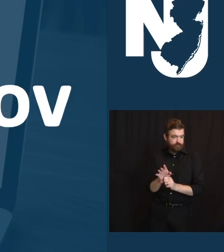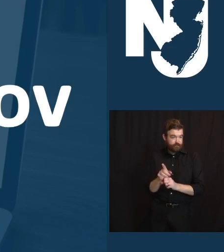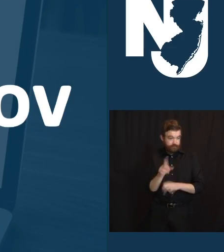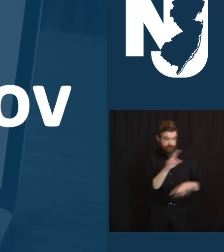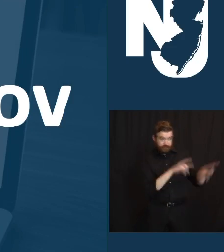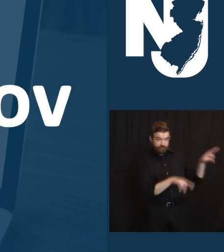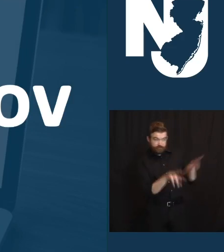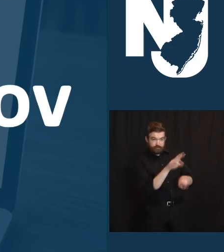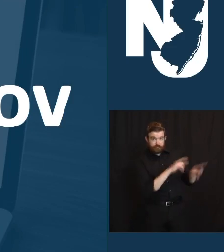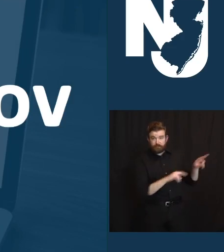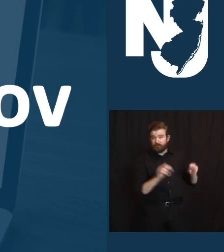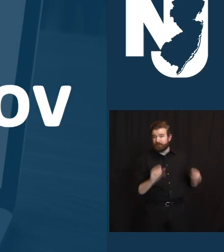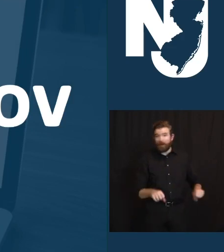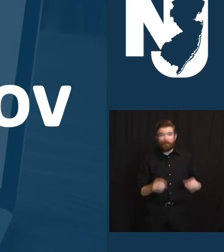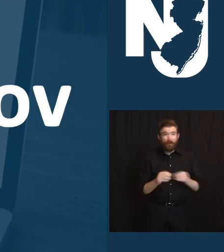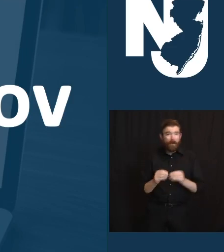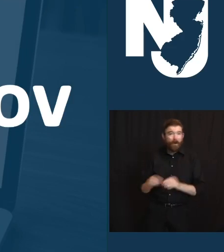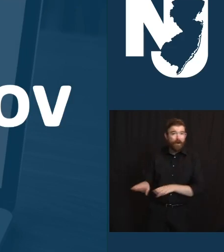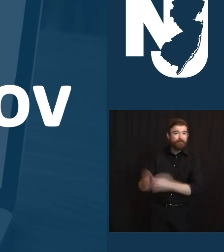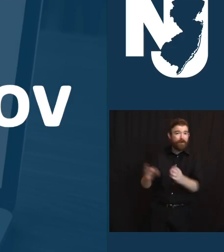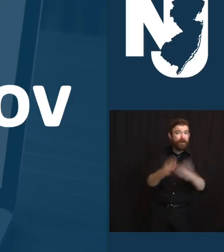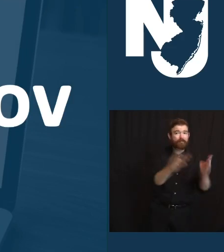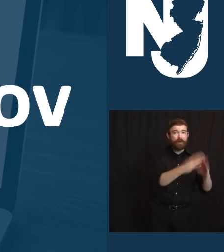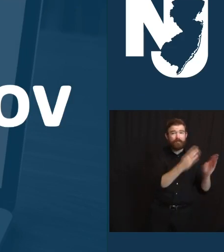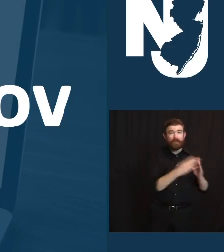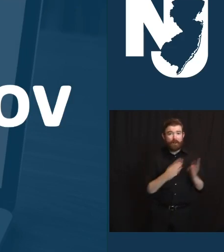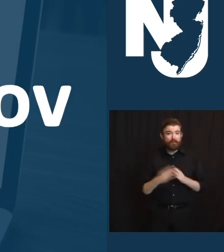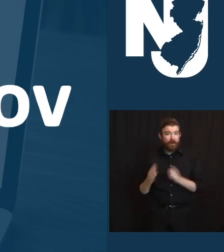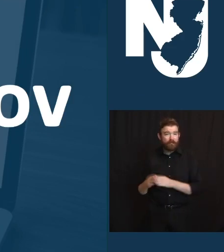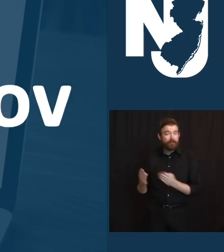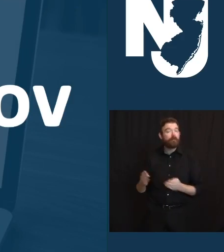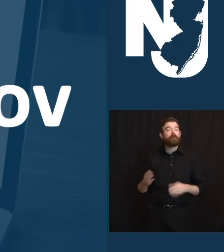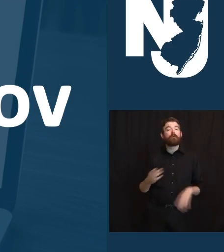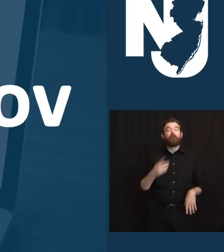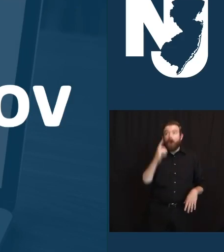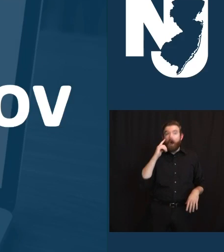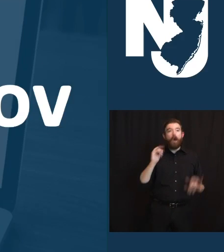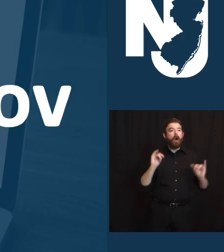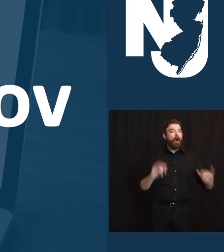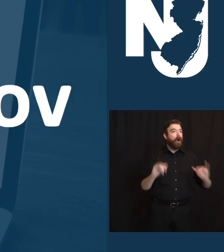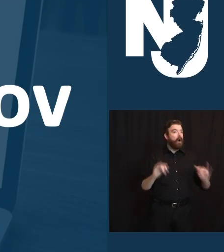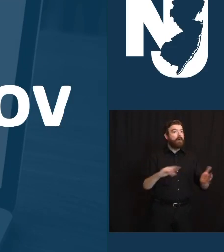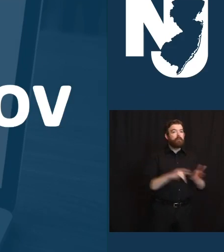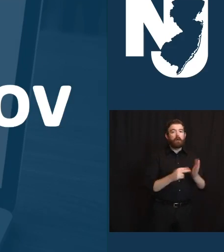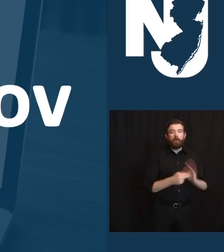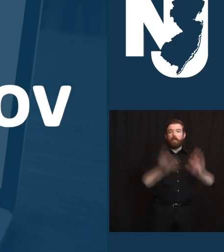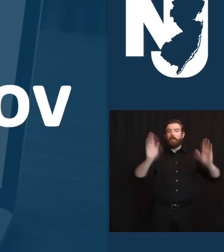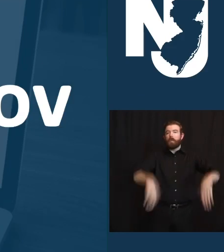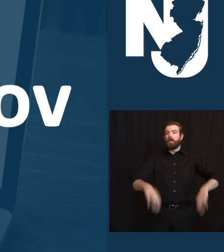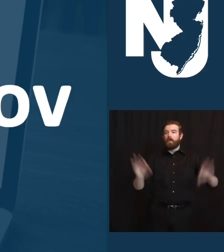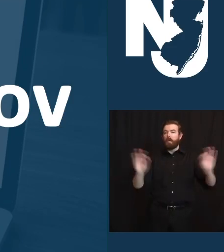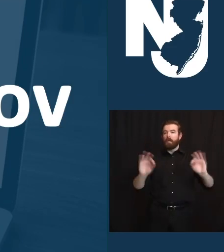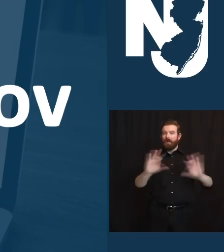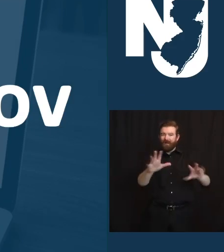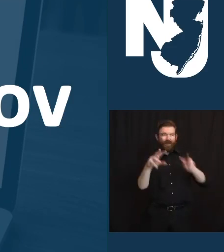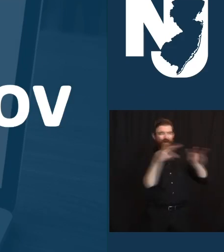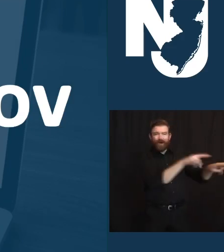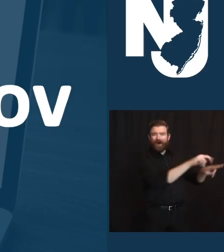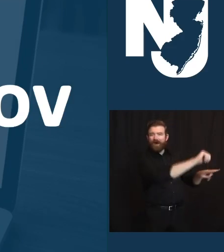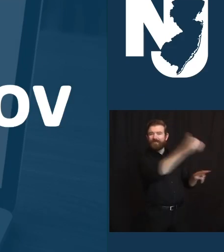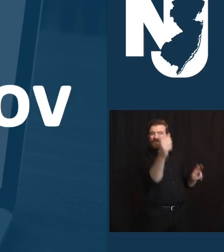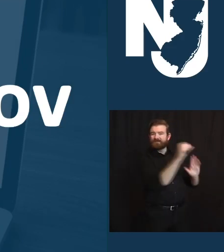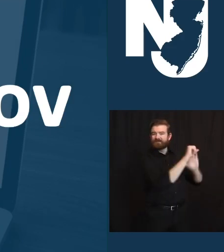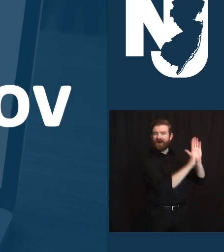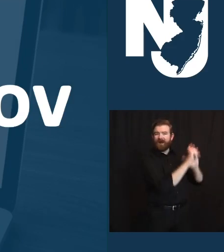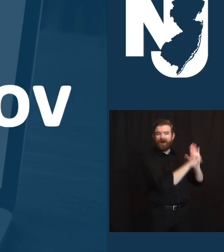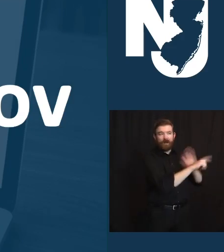that this is behind us. We have to learn from our sister states, which are now battling for their lives. We were there not